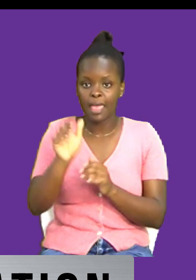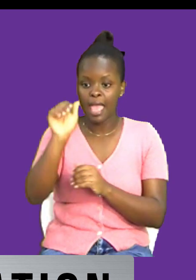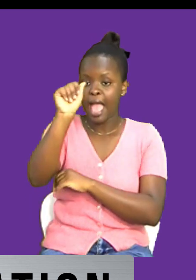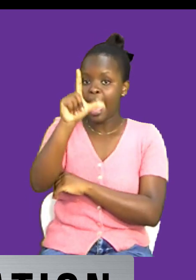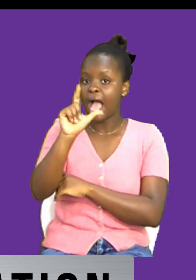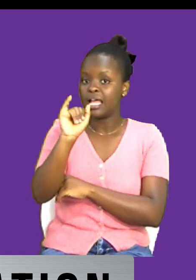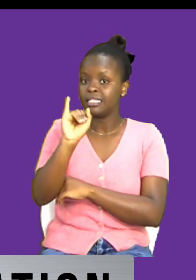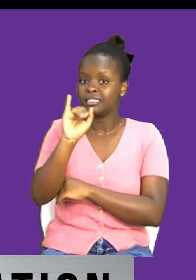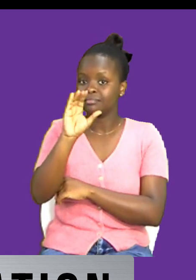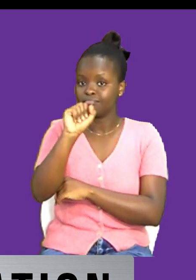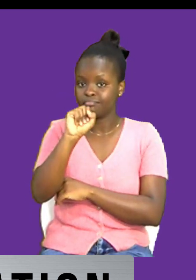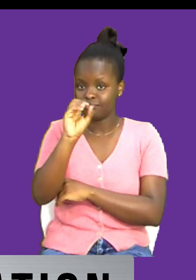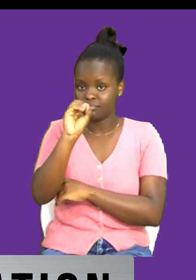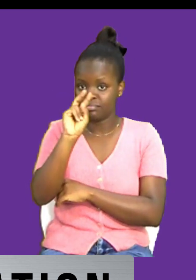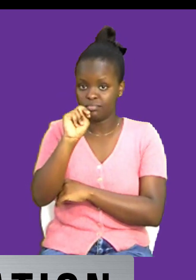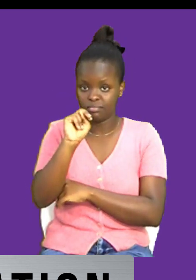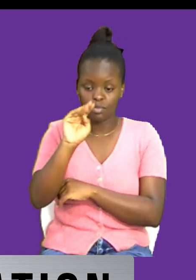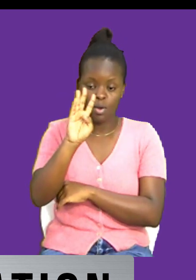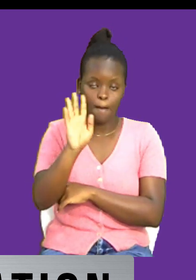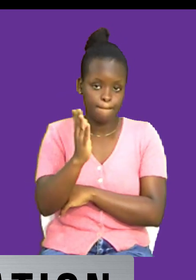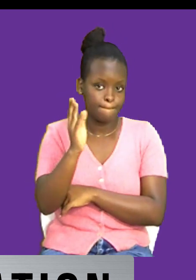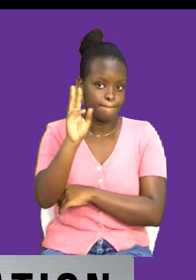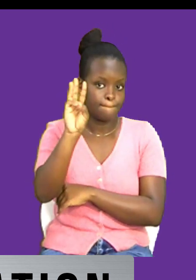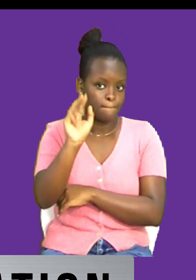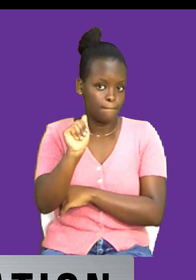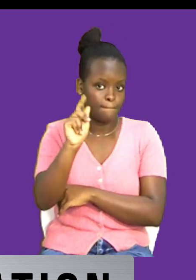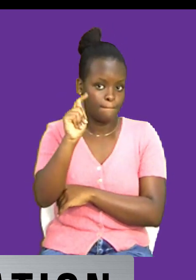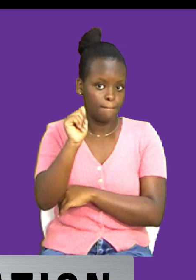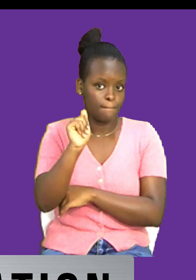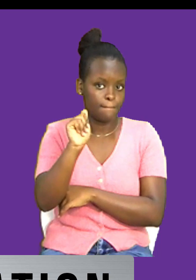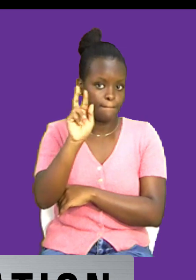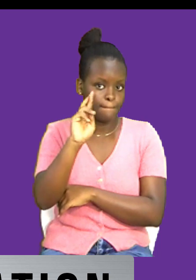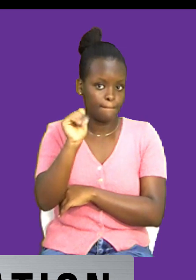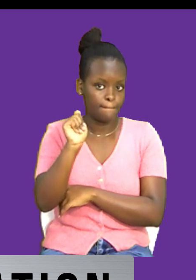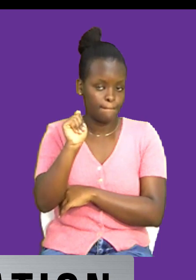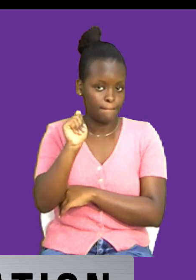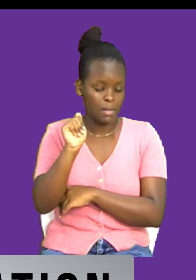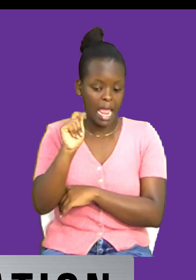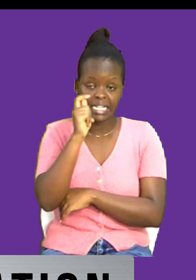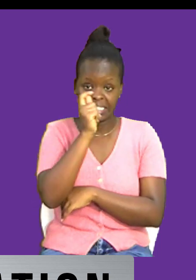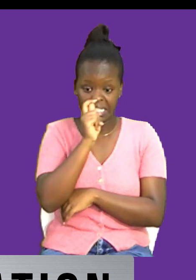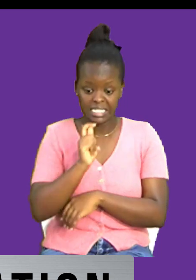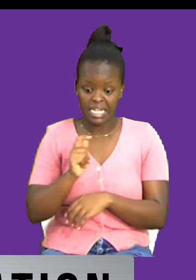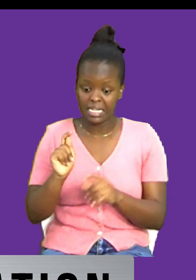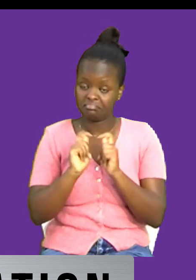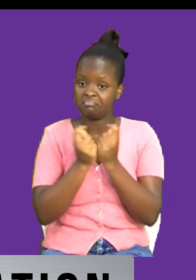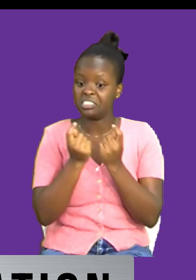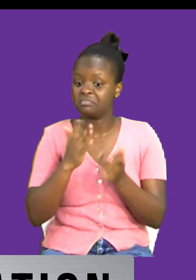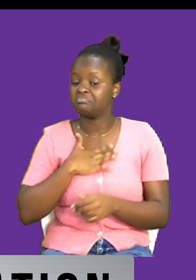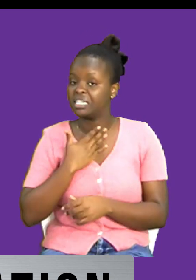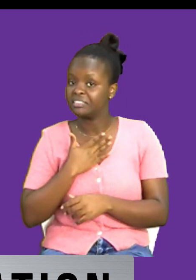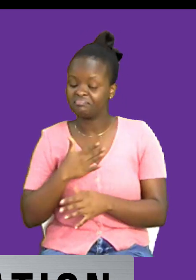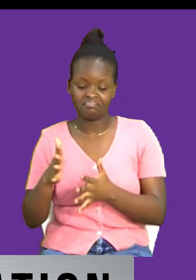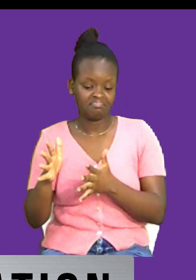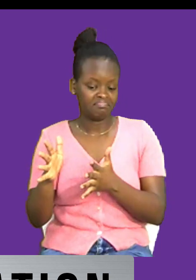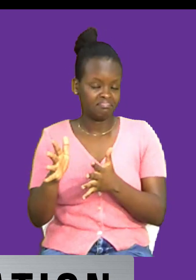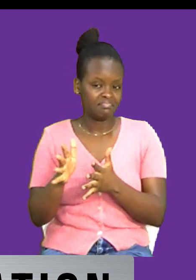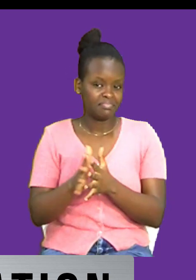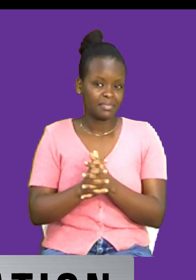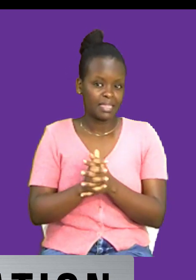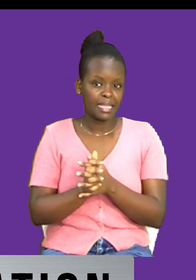Watara? You had already said Tanzania. For me, I'm saying that Tanzania yes. is my team, and yes. Unfortunately, they were really thrashed very